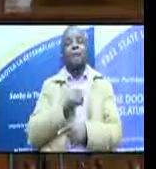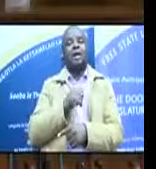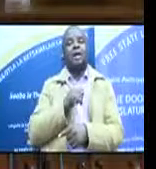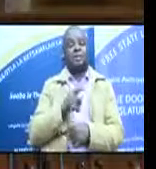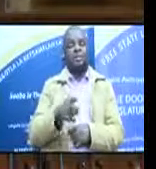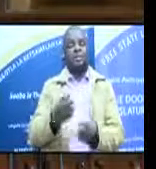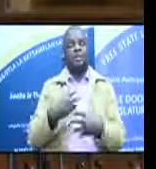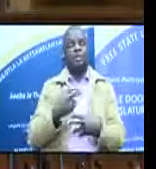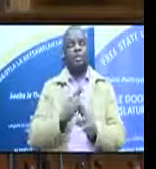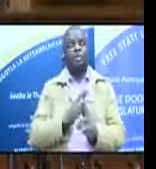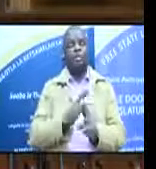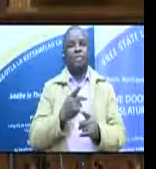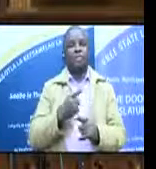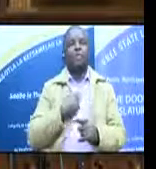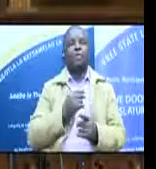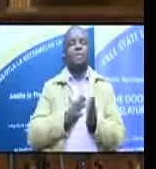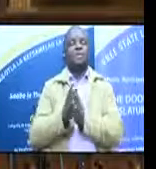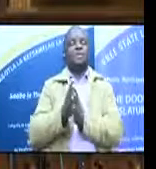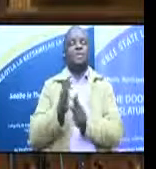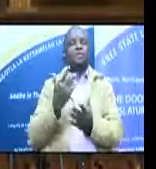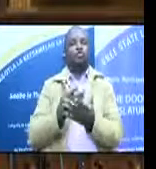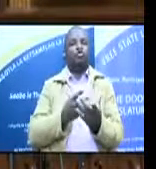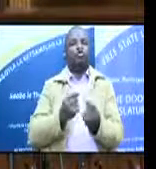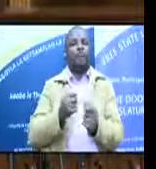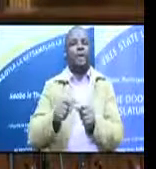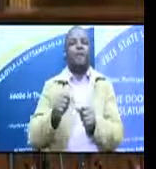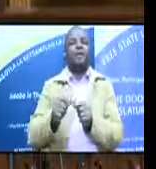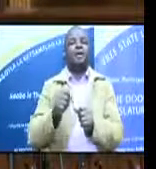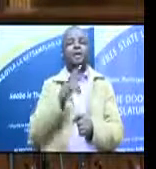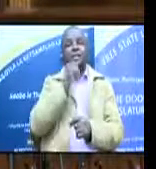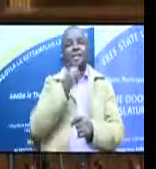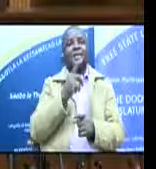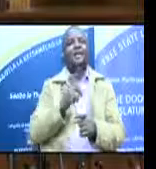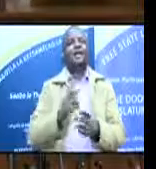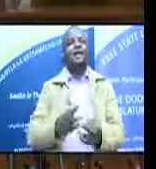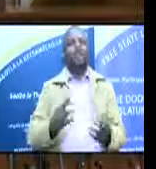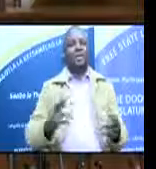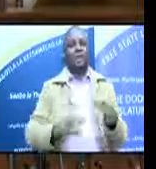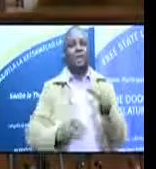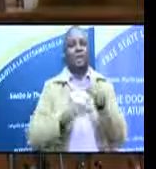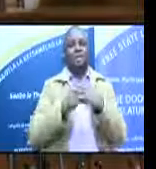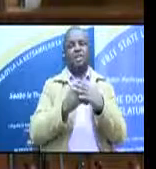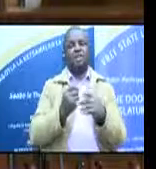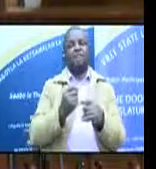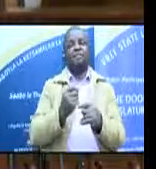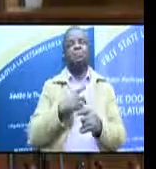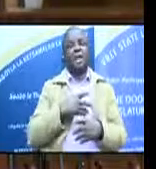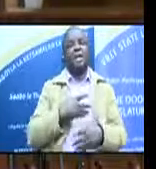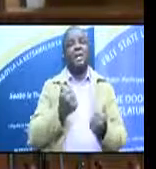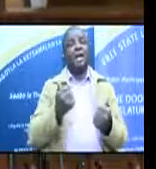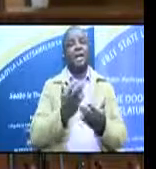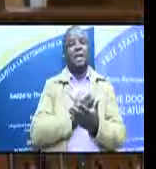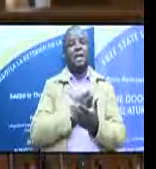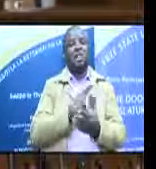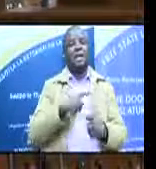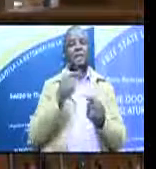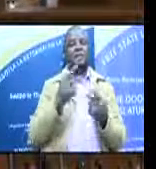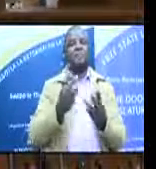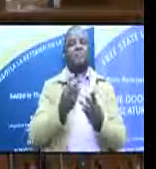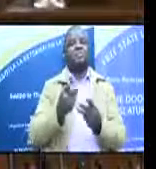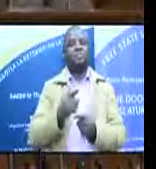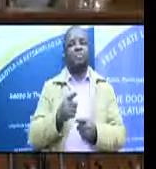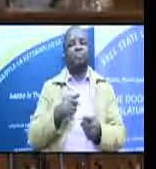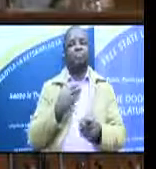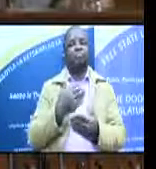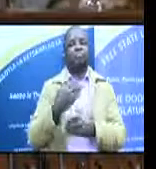and courage to do better with our limited resources, to continue saving the lives of our people and ensure quality and accessible